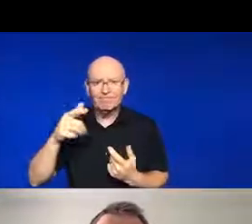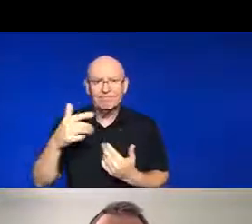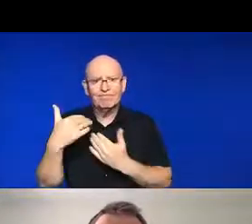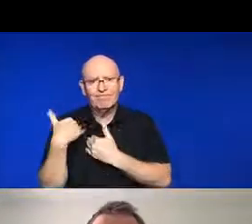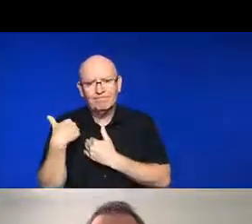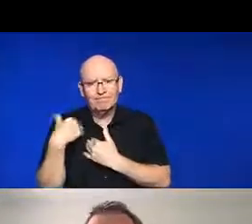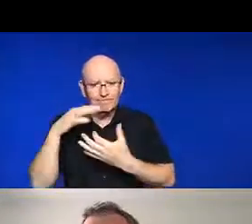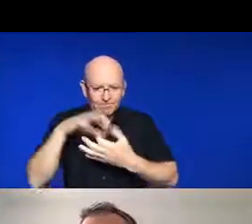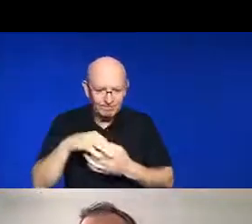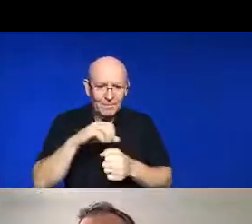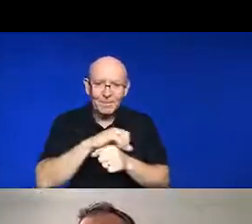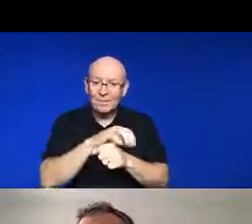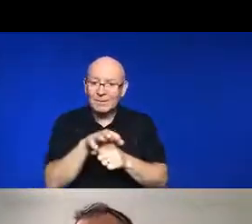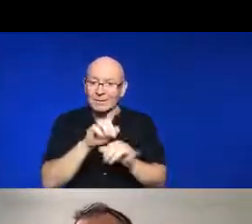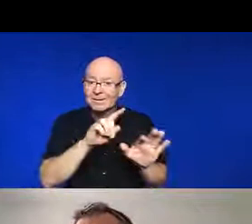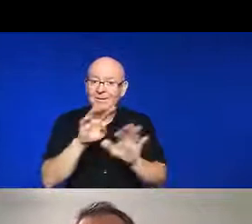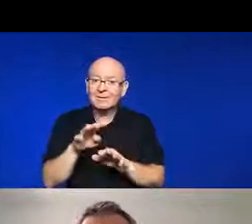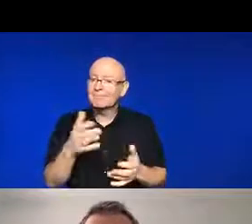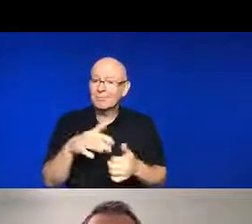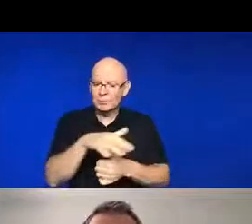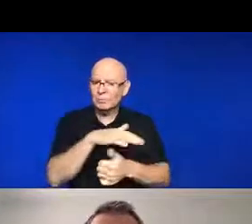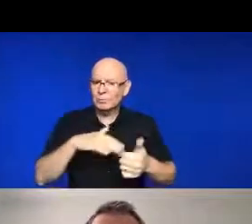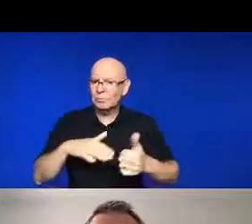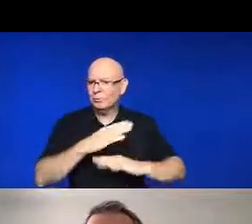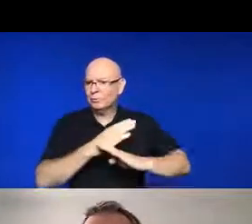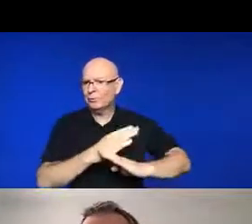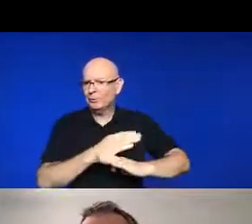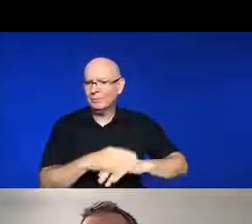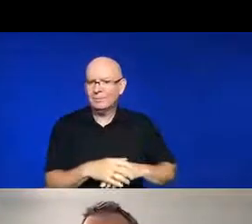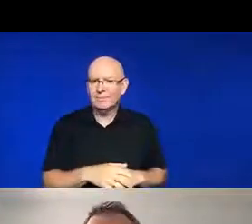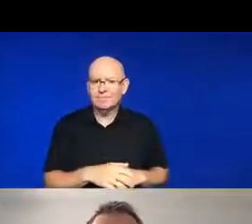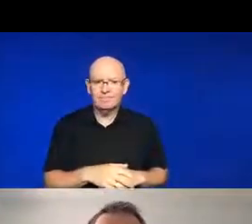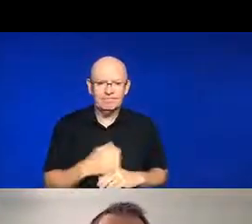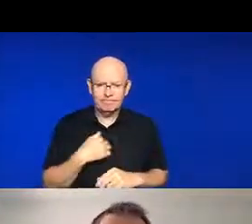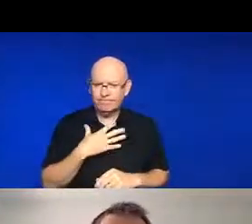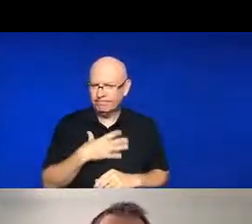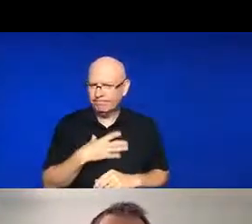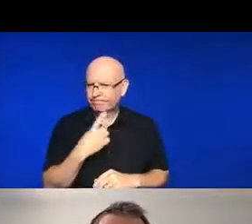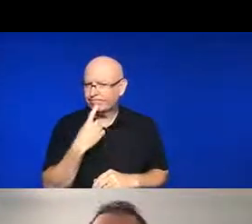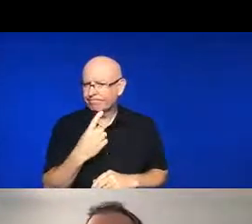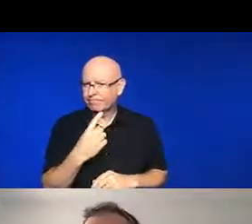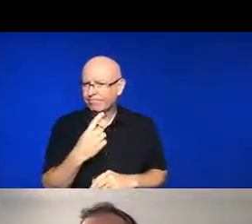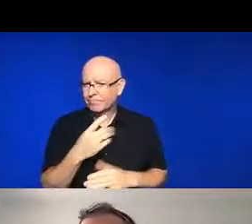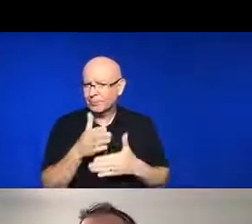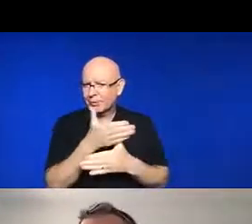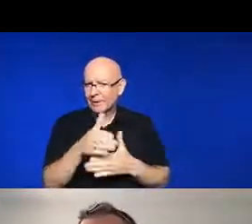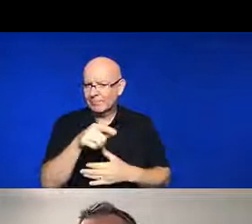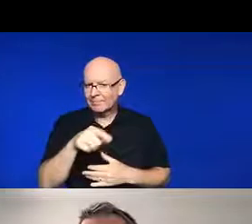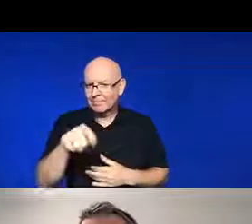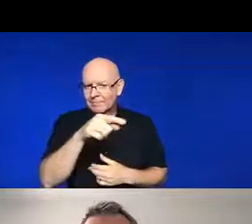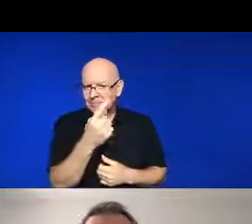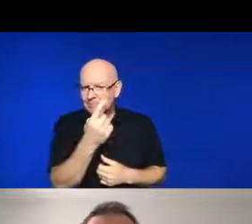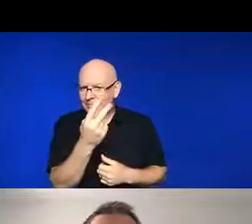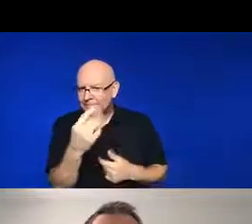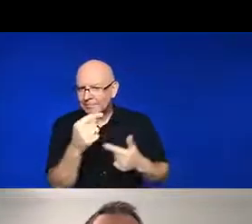would like to share with you few elements regarding to social protection systems and the big lesson learned we have